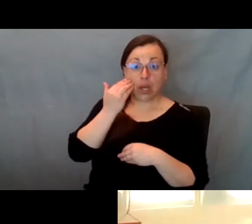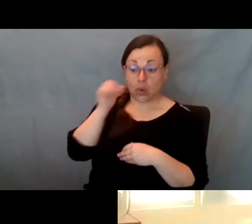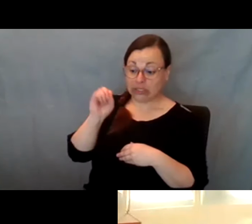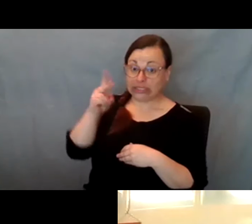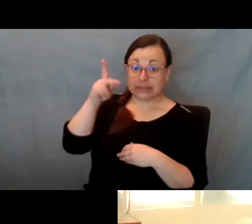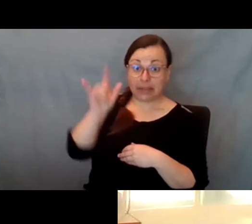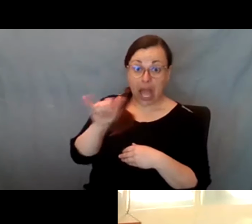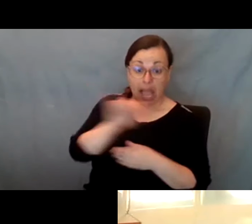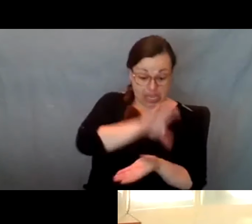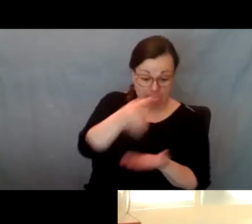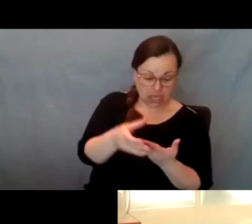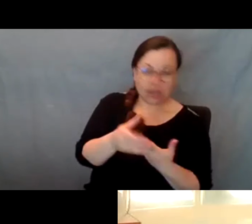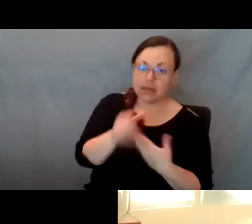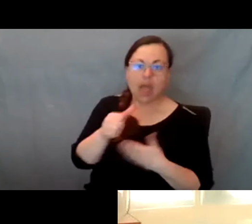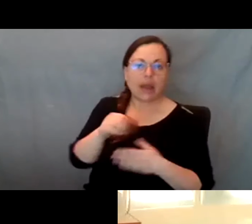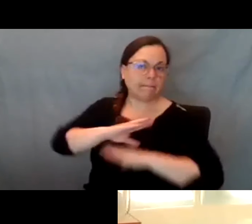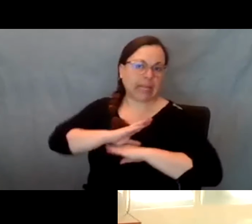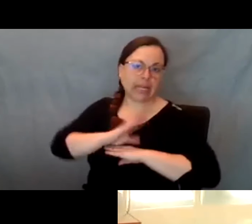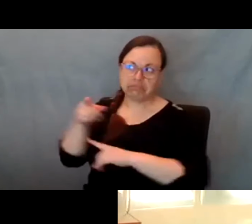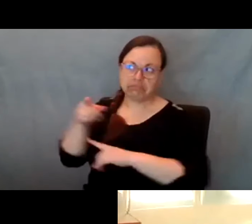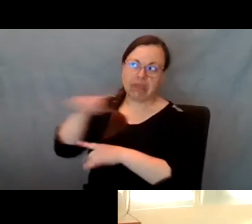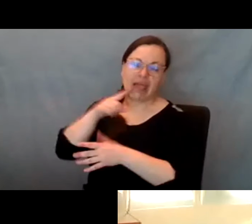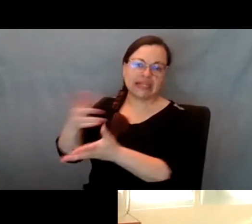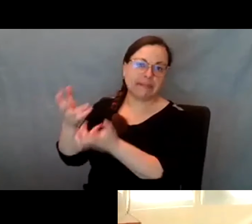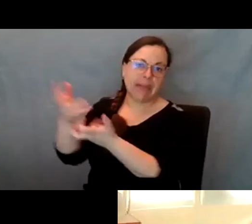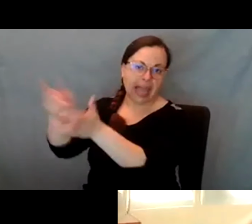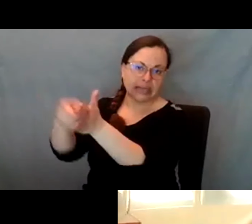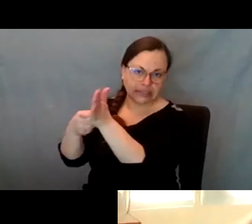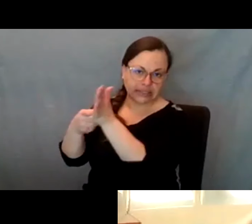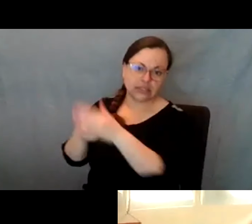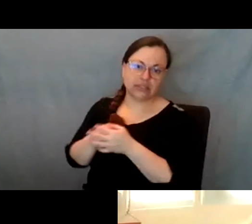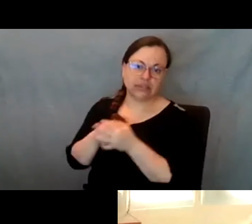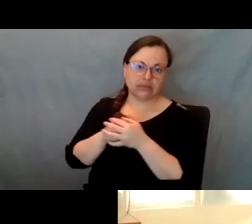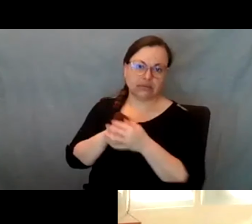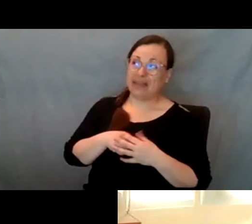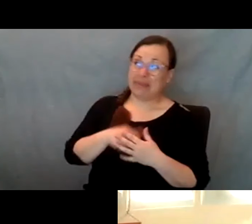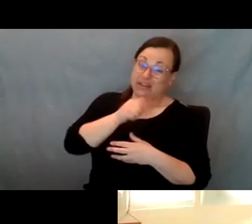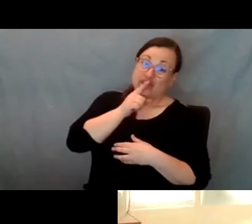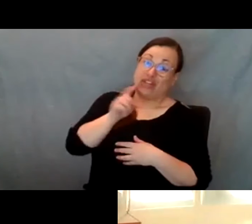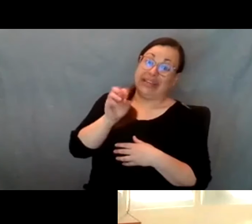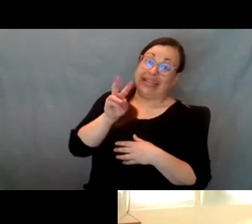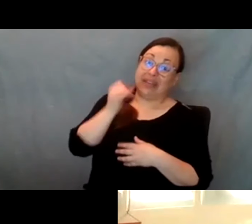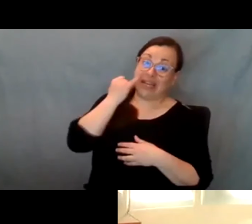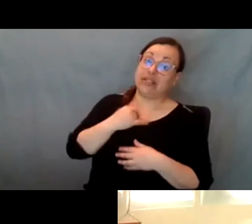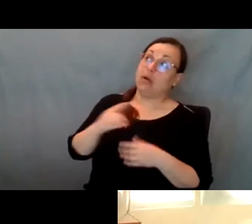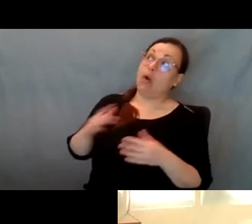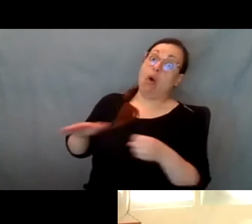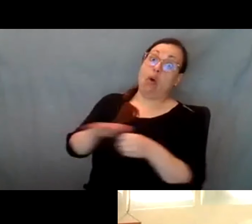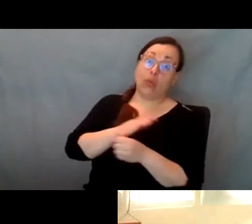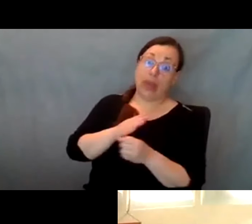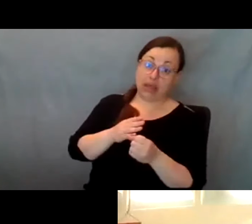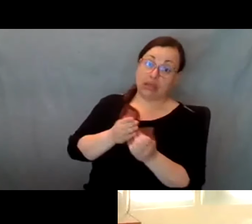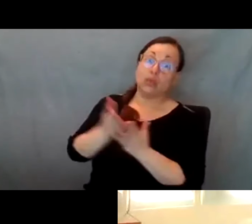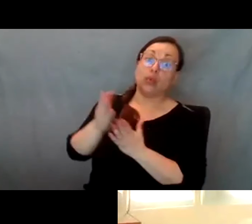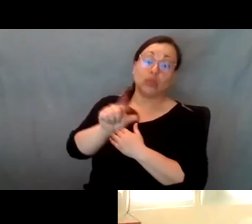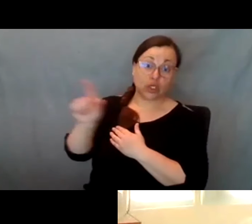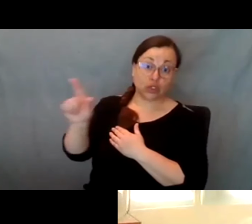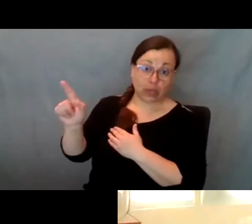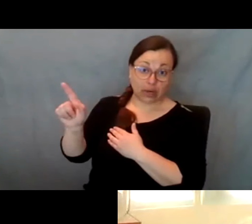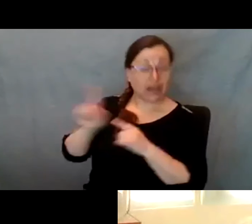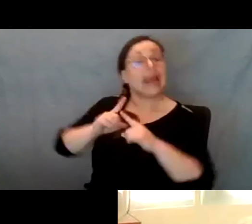demand, especially in the first months of 2021. In fact, we weren't even sure we'd have effective and safe vaccines. But now that we do, it takes time